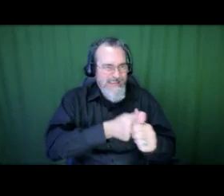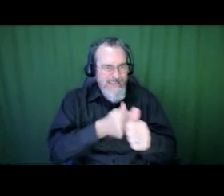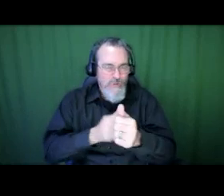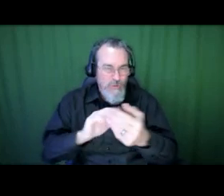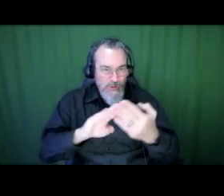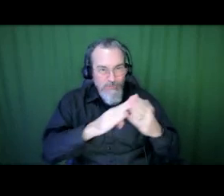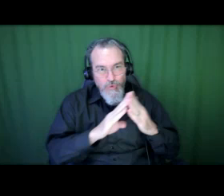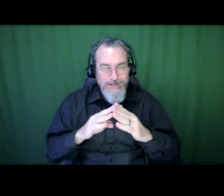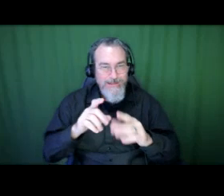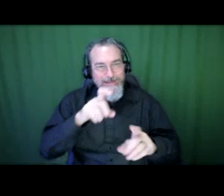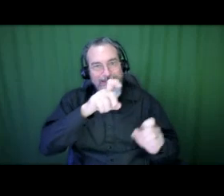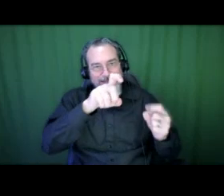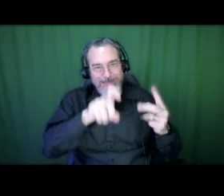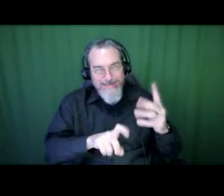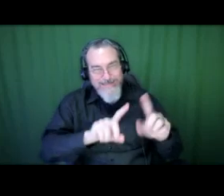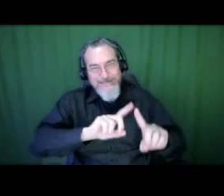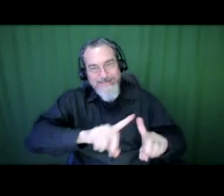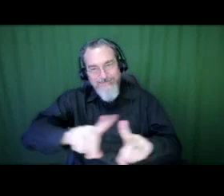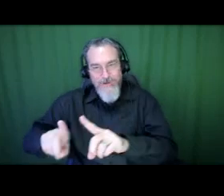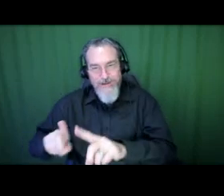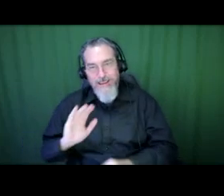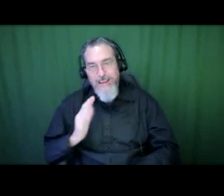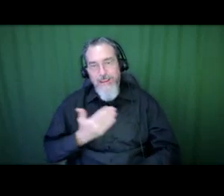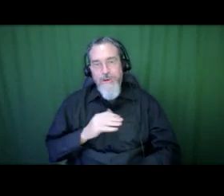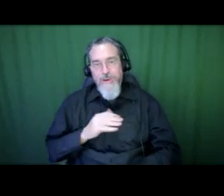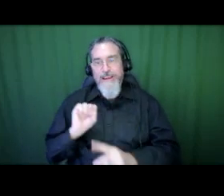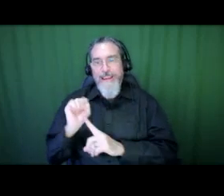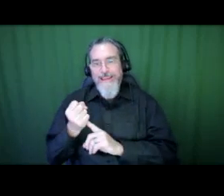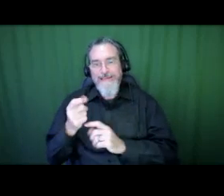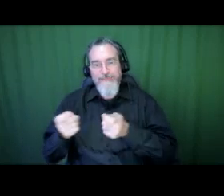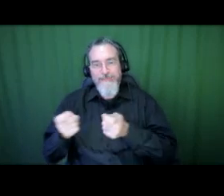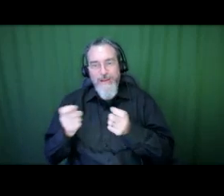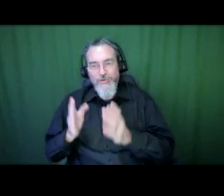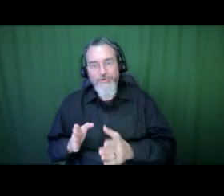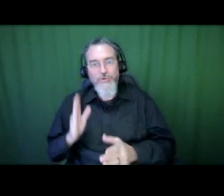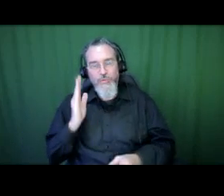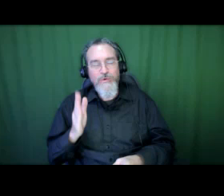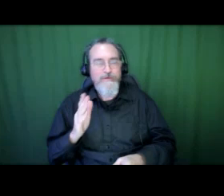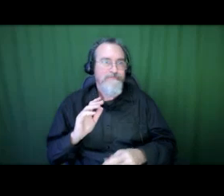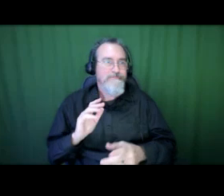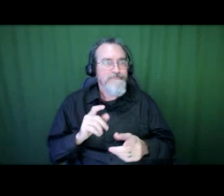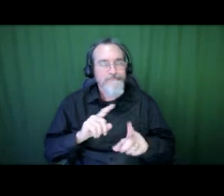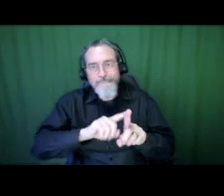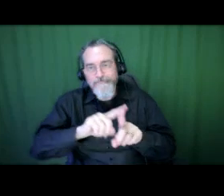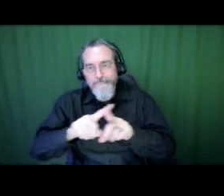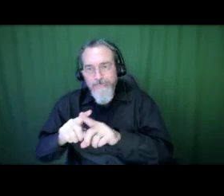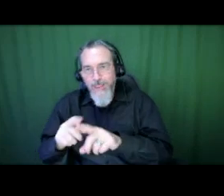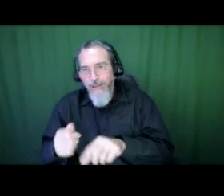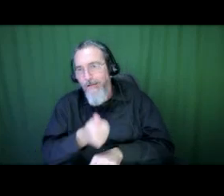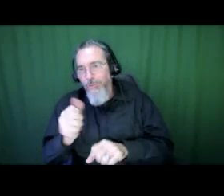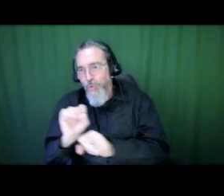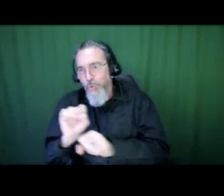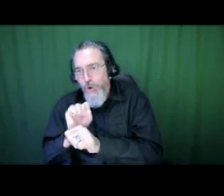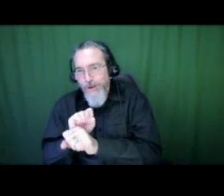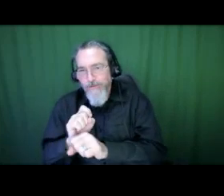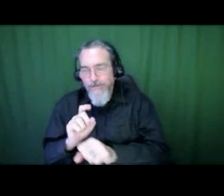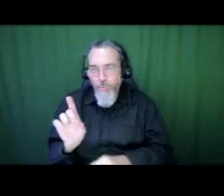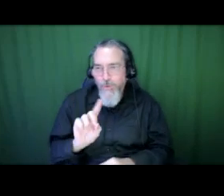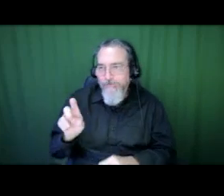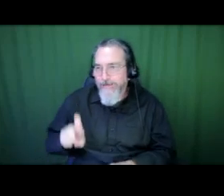need. Our case managers will also leverage other already established Elisabeth coursework where needed for individuals that will enter our